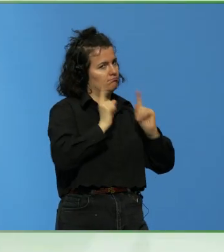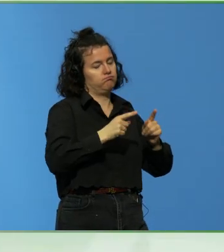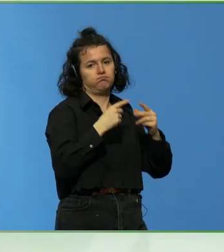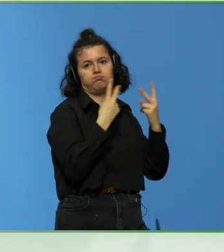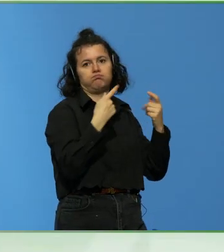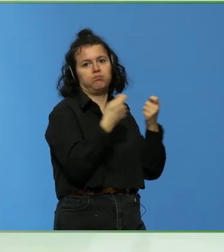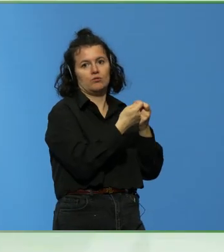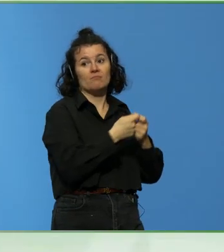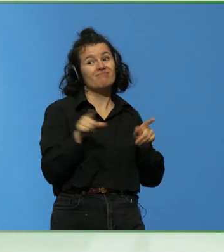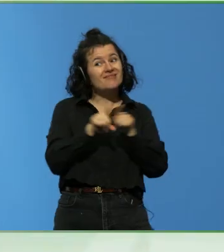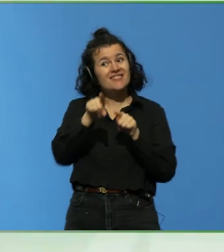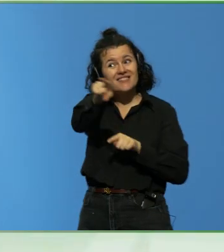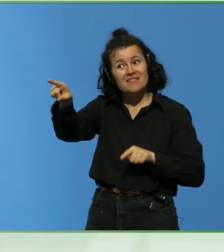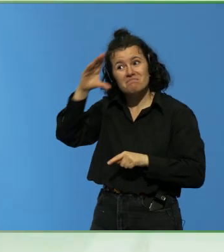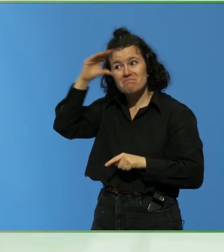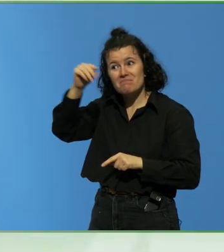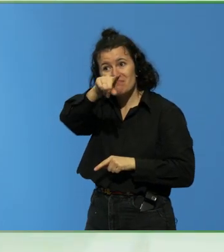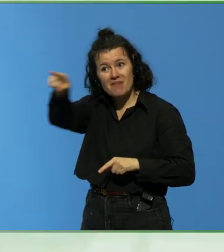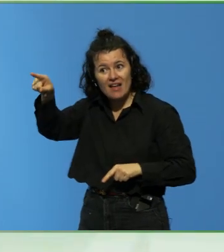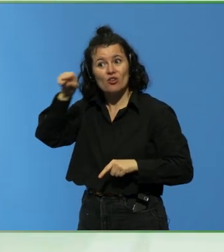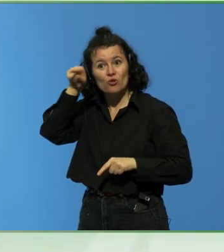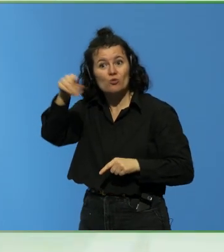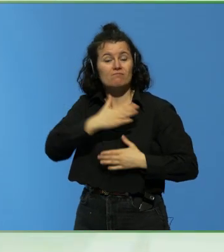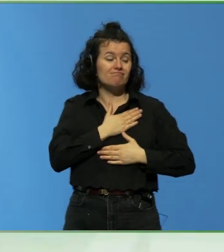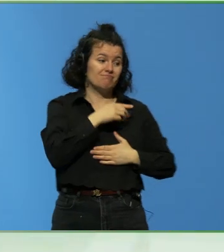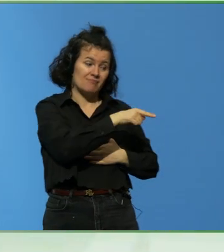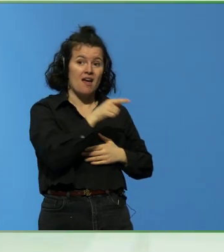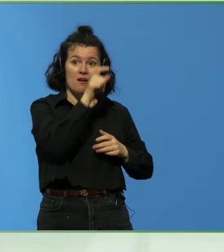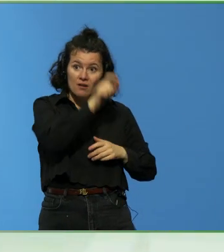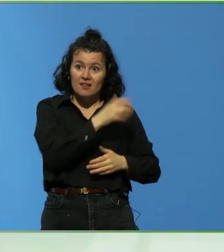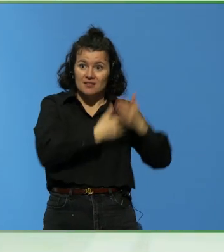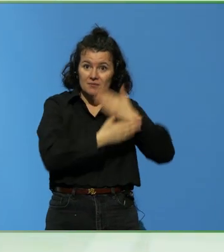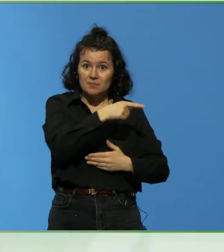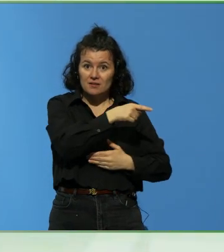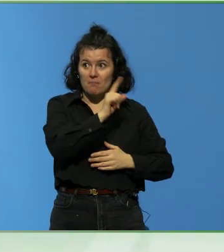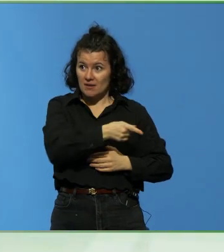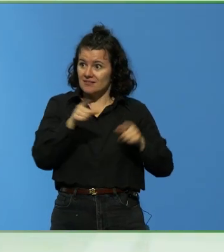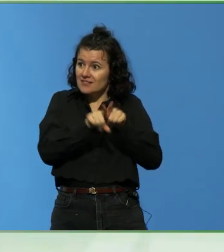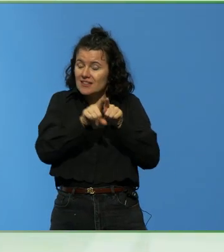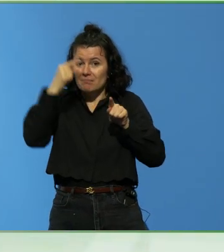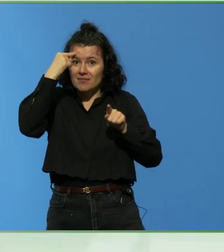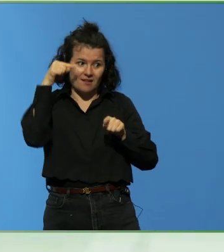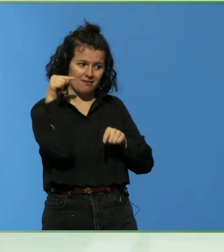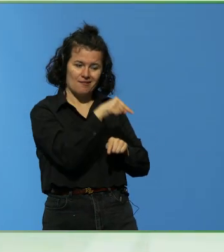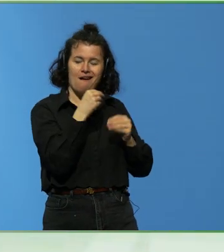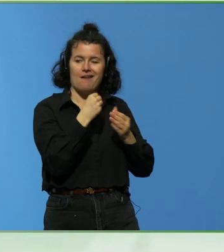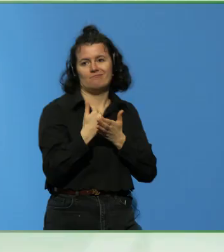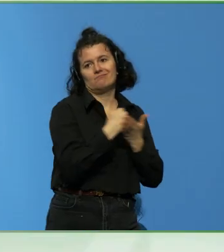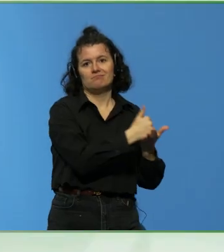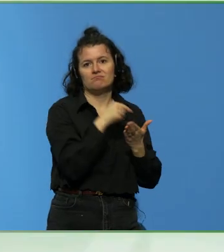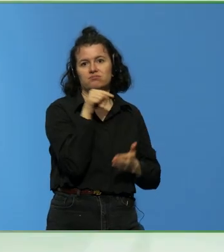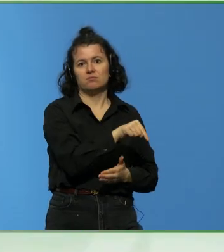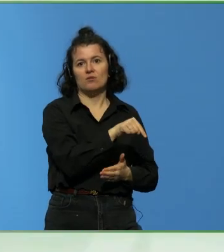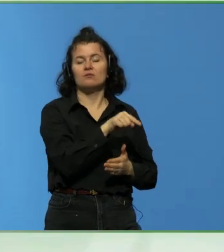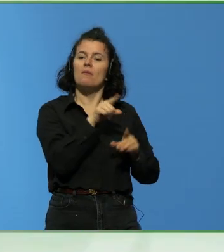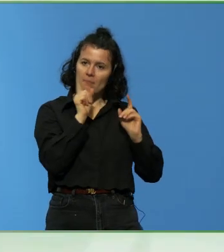you love in your life are getting the care that they need. So that's my personal testimony to open our session on women and healthcare today.